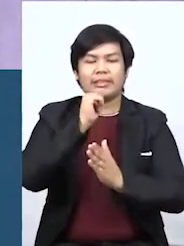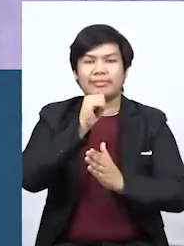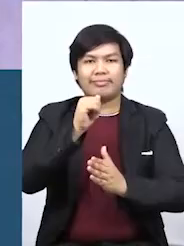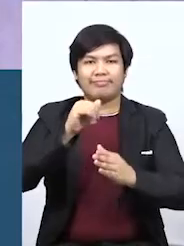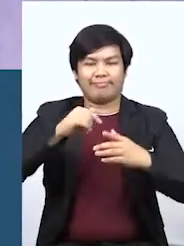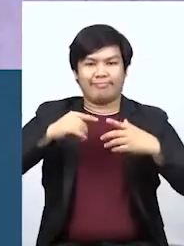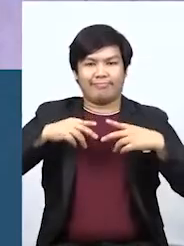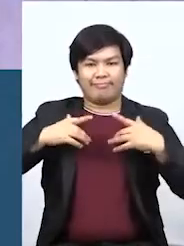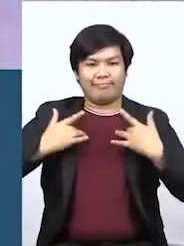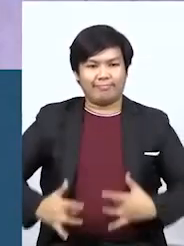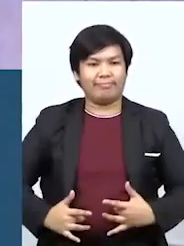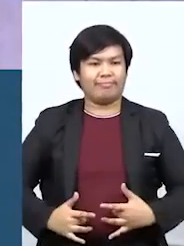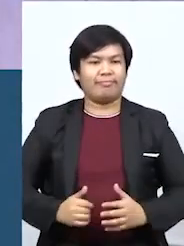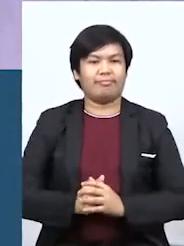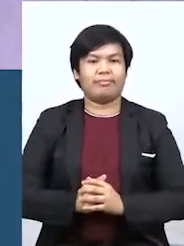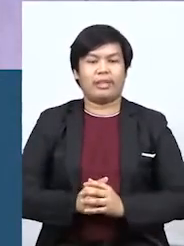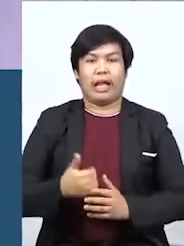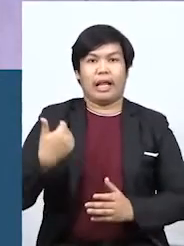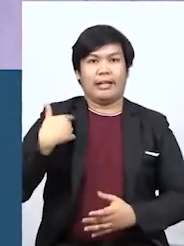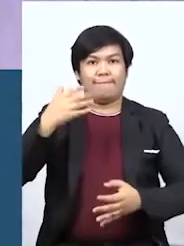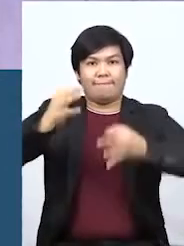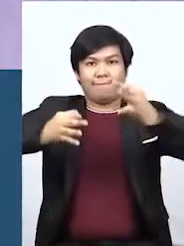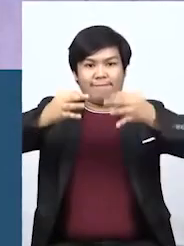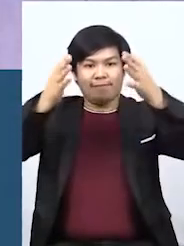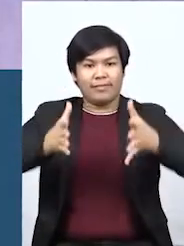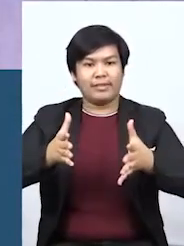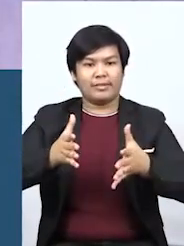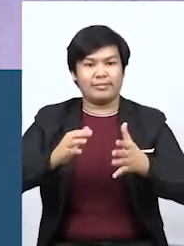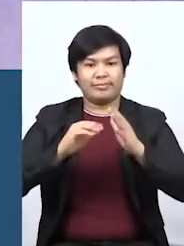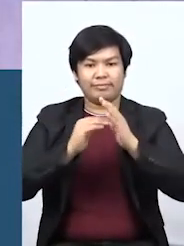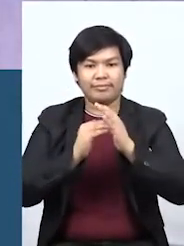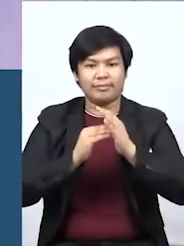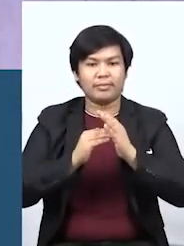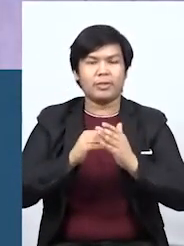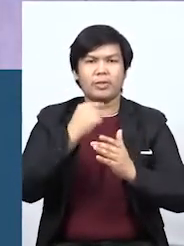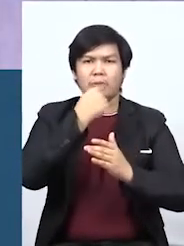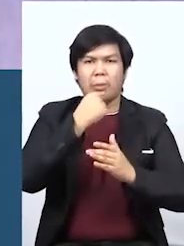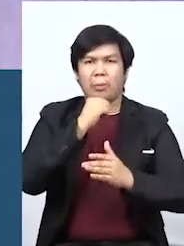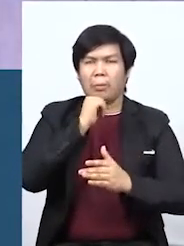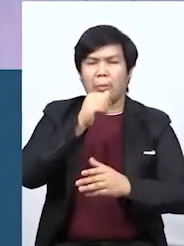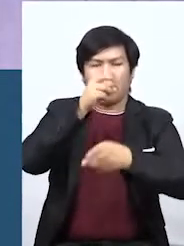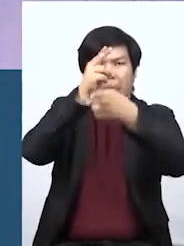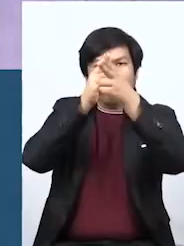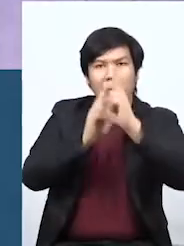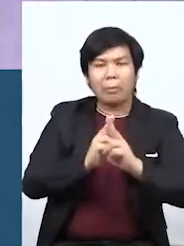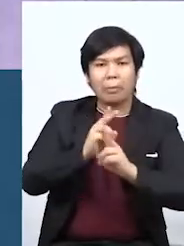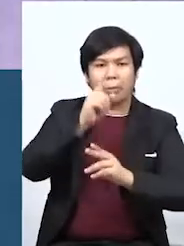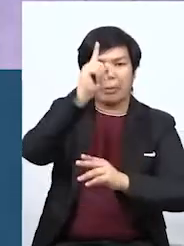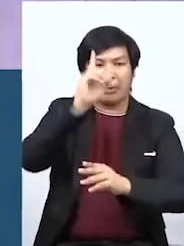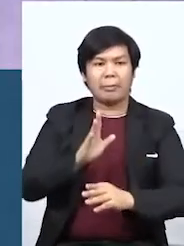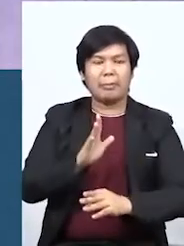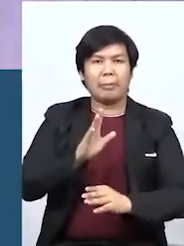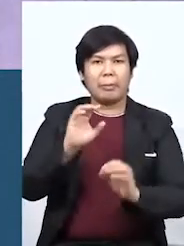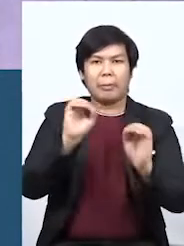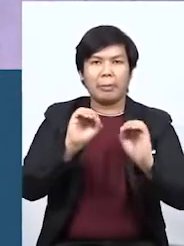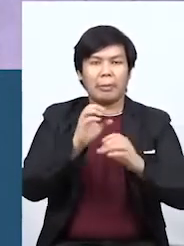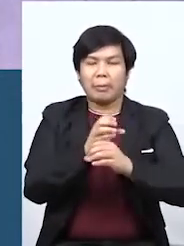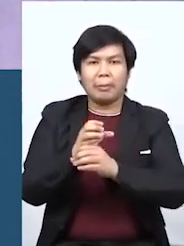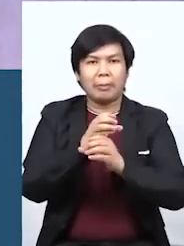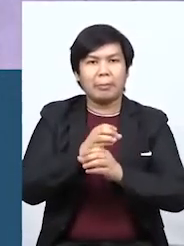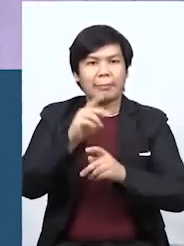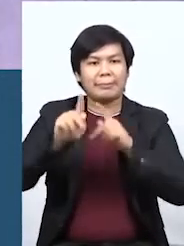Up There Was a judge in a certain city he said who neither feared God nor cared about